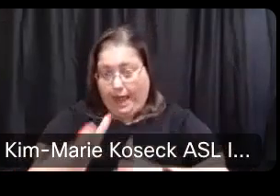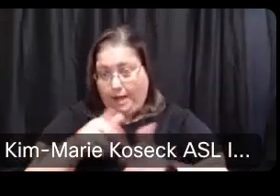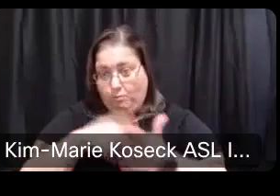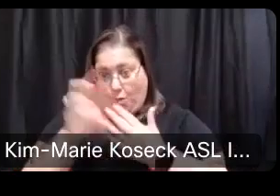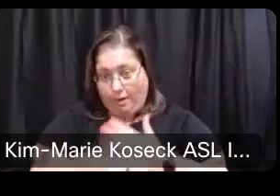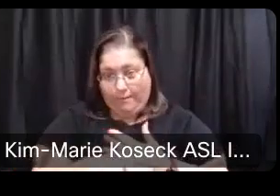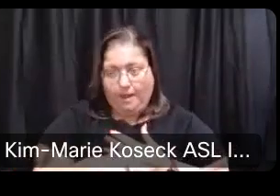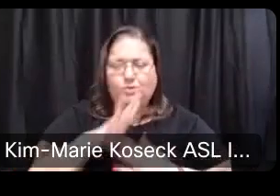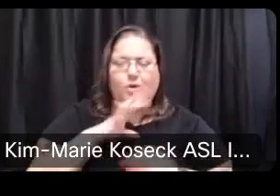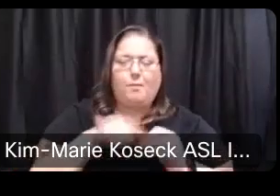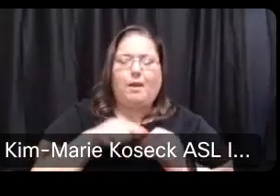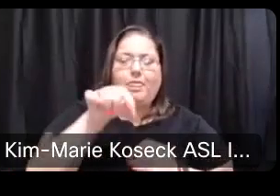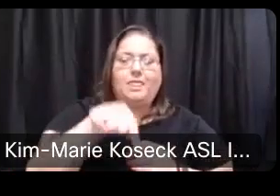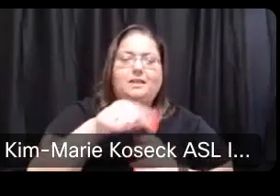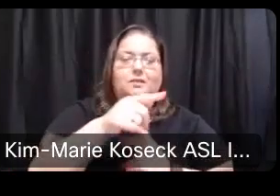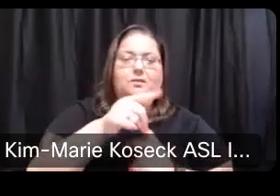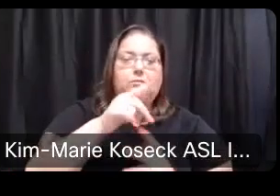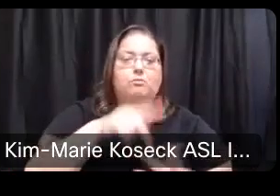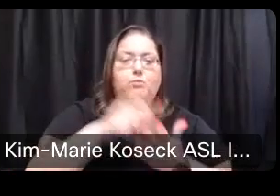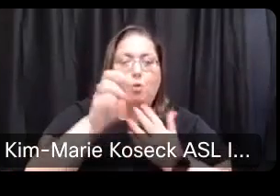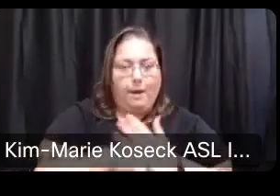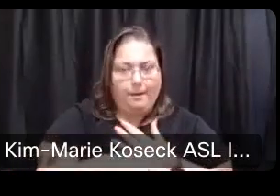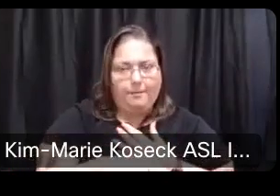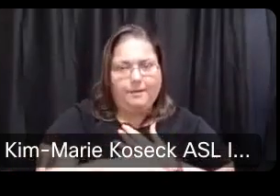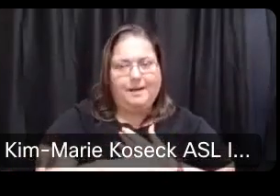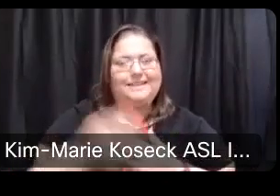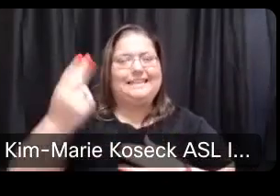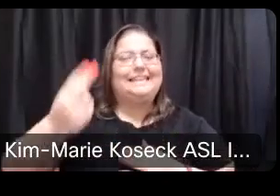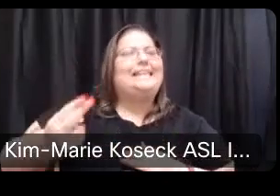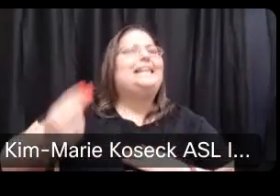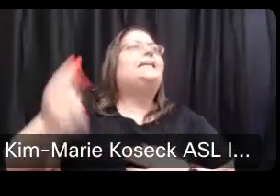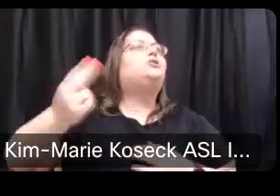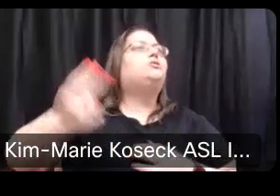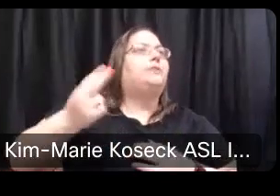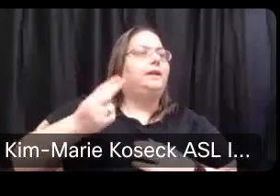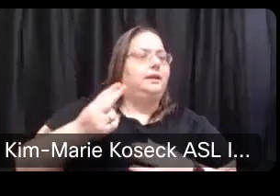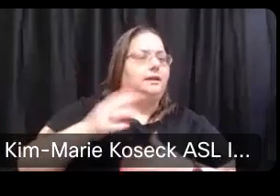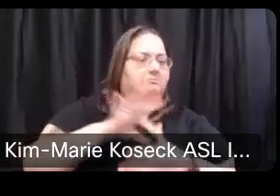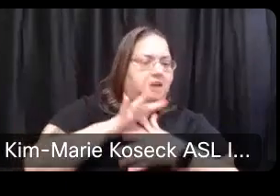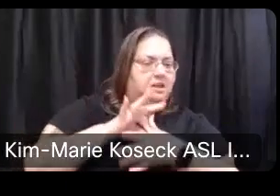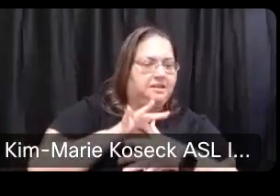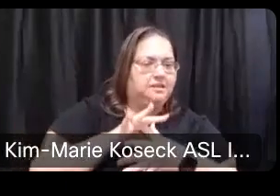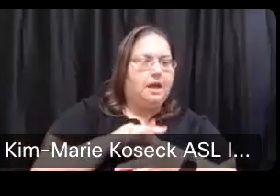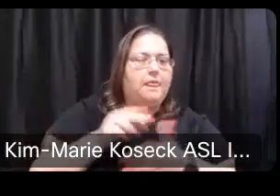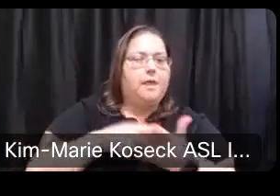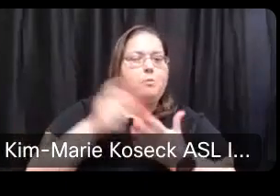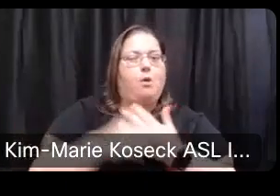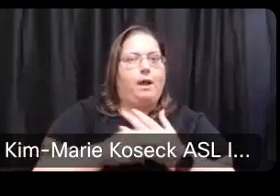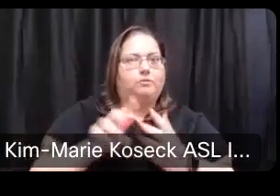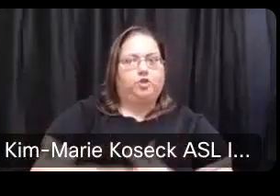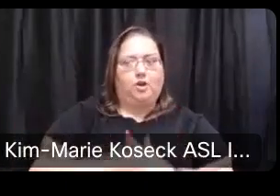program also in its historical context, because this program evolved over